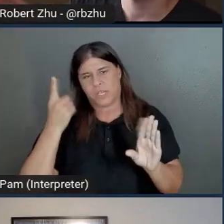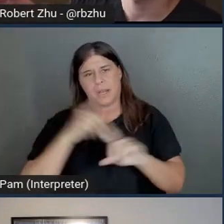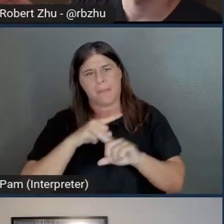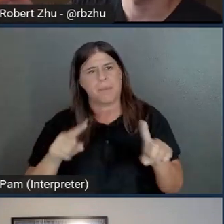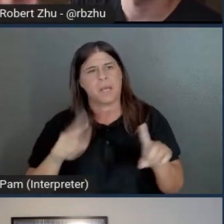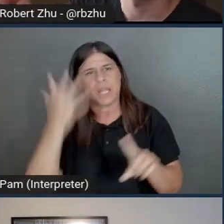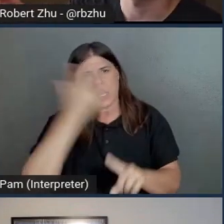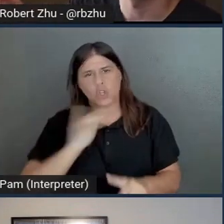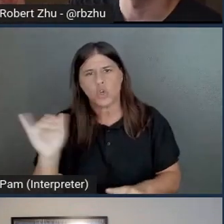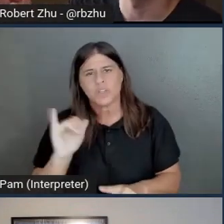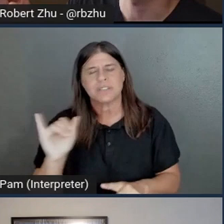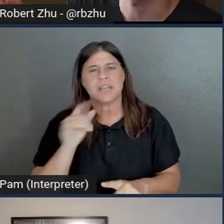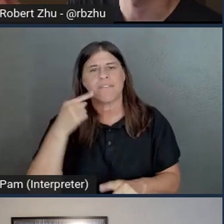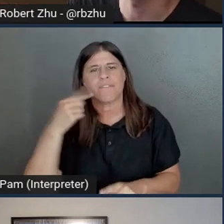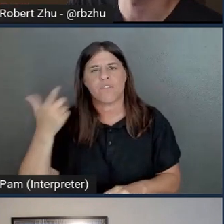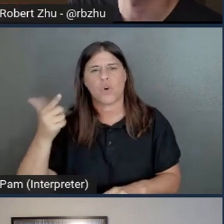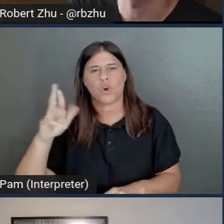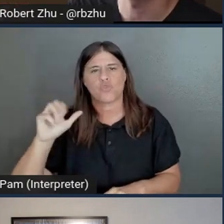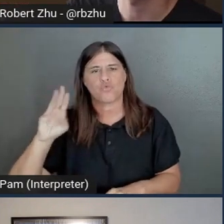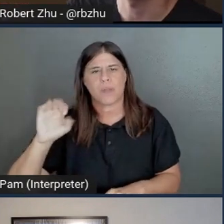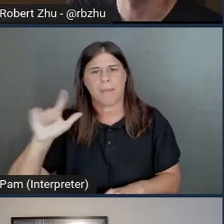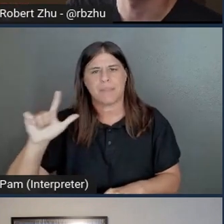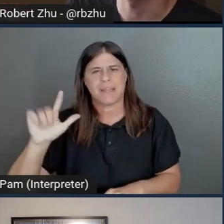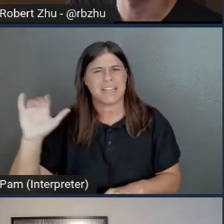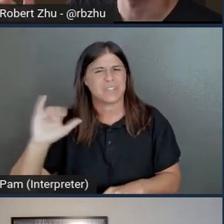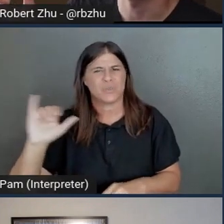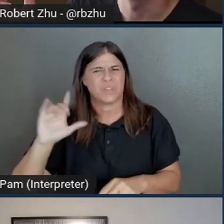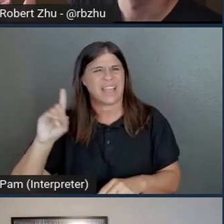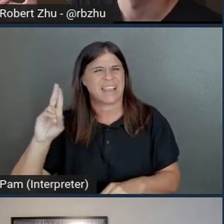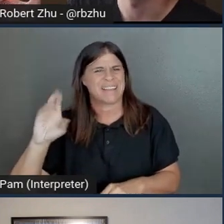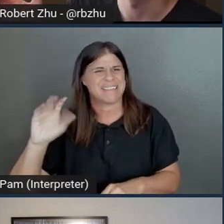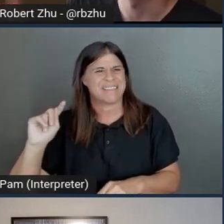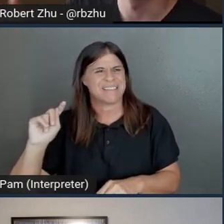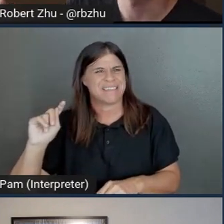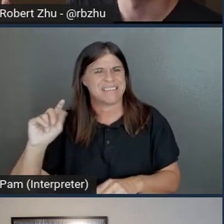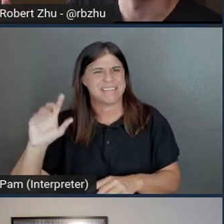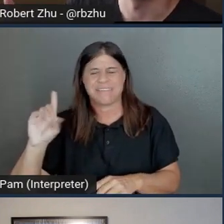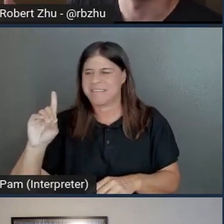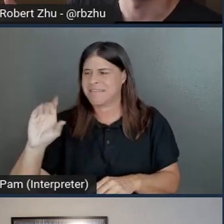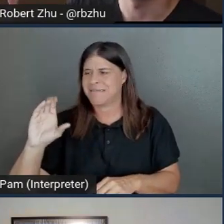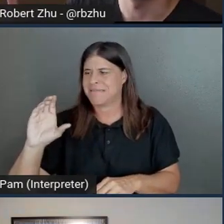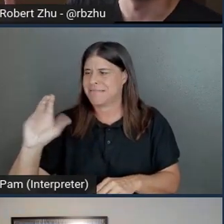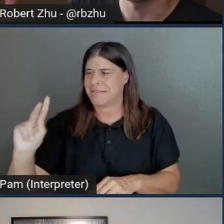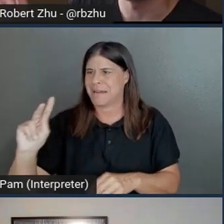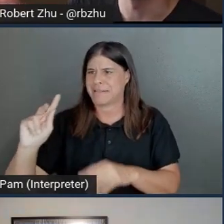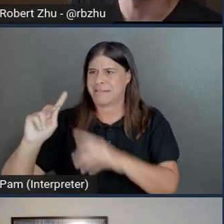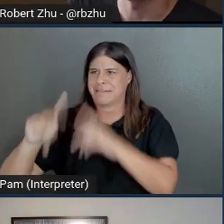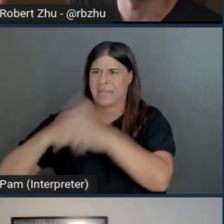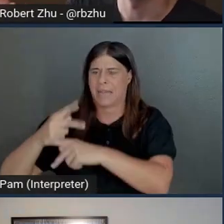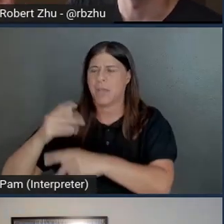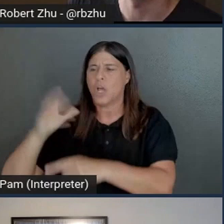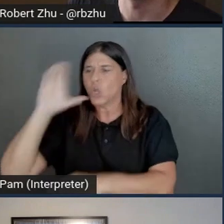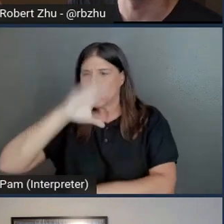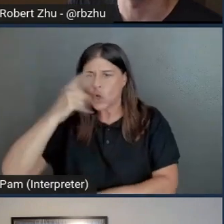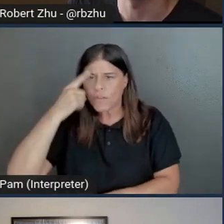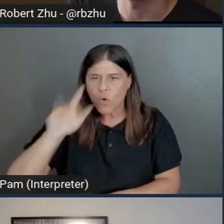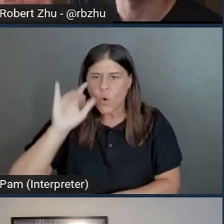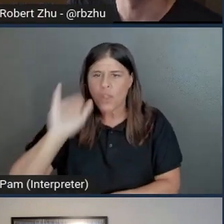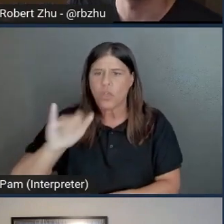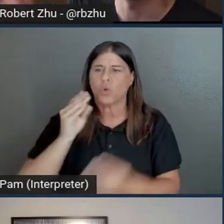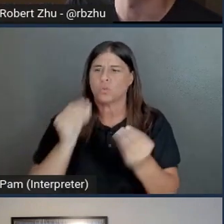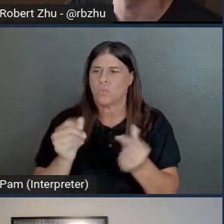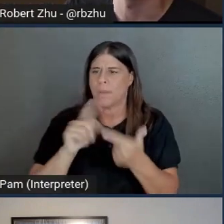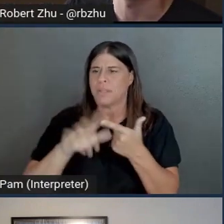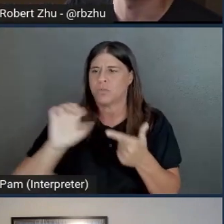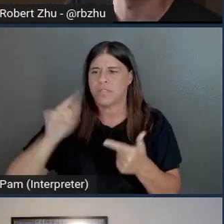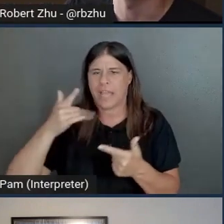looks like the predicate in Gremlin is kind of doing some sort of duck typing, right? It's saying when you look for edges and properties with these things, then